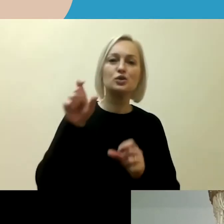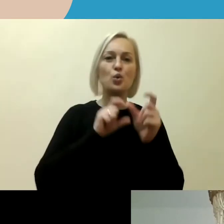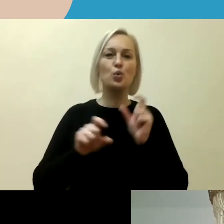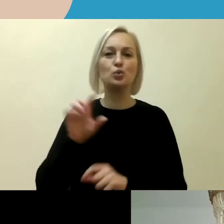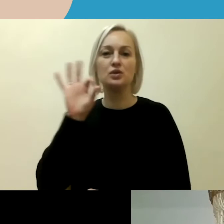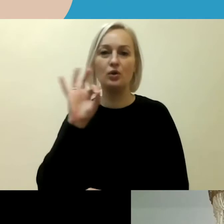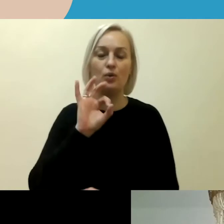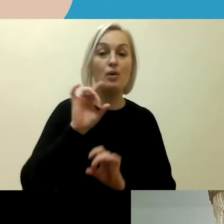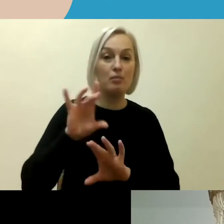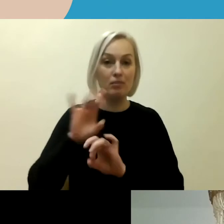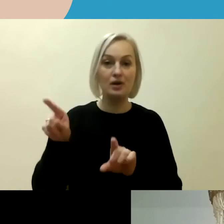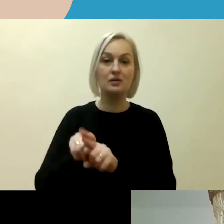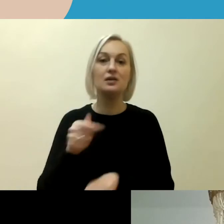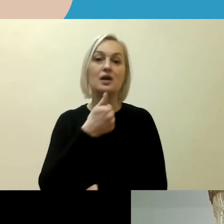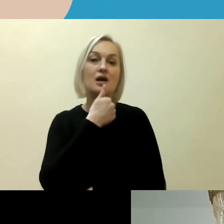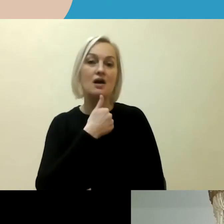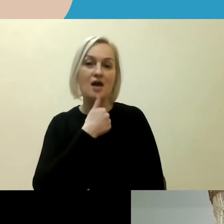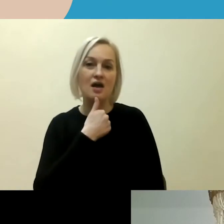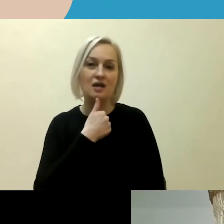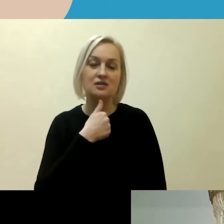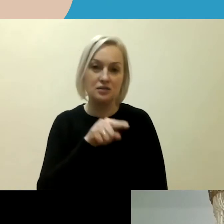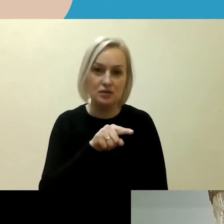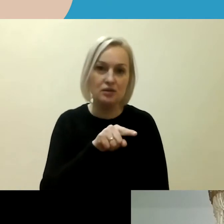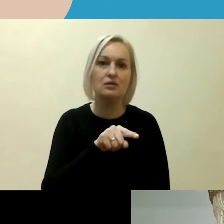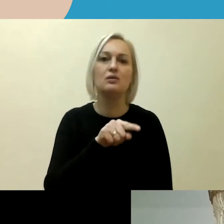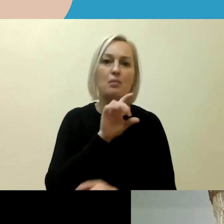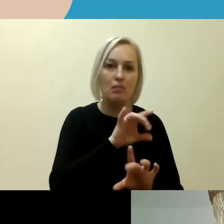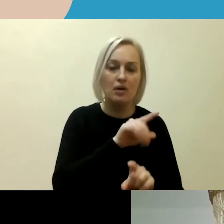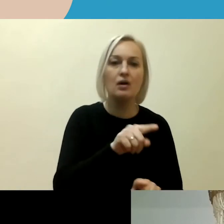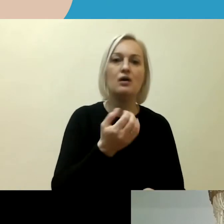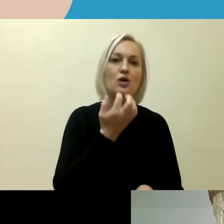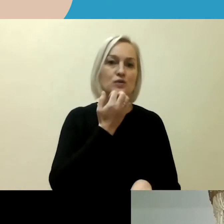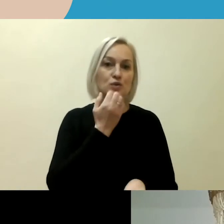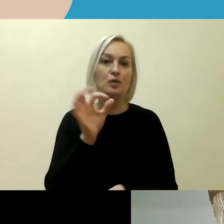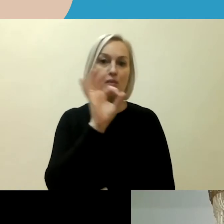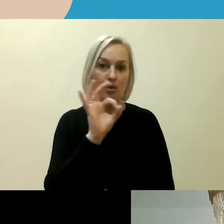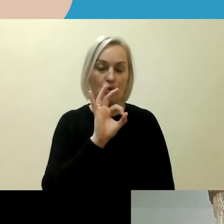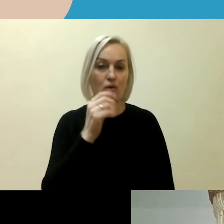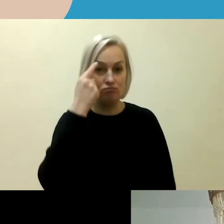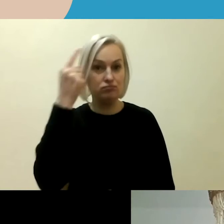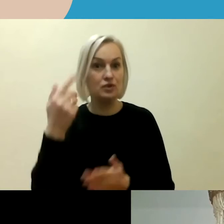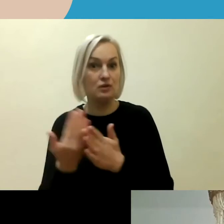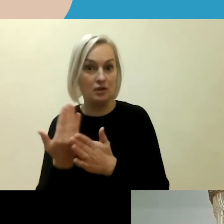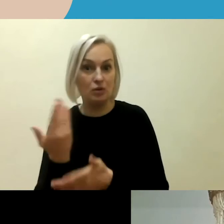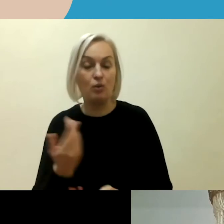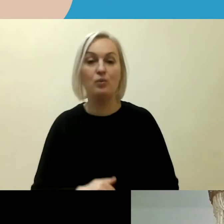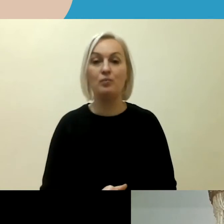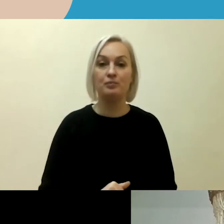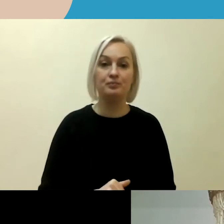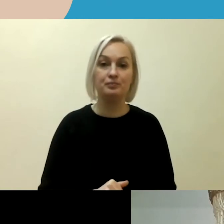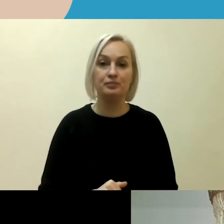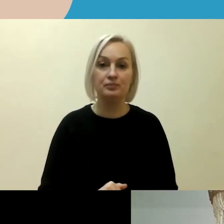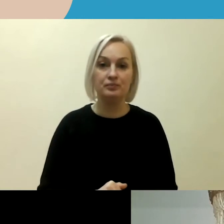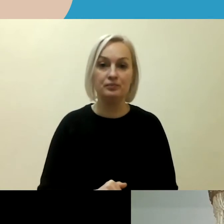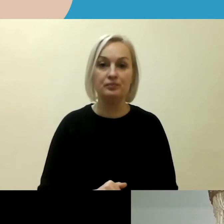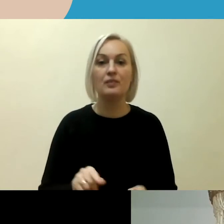And when I talked about this project in Estonia, they were very interested in this